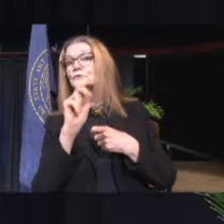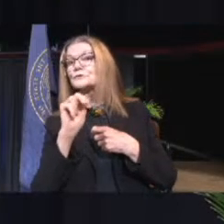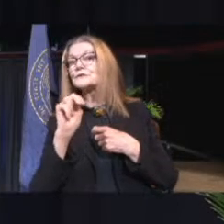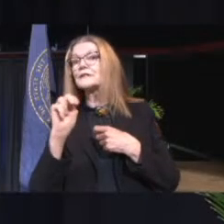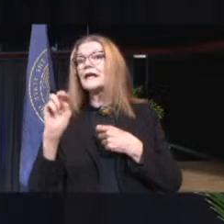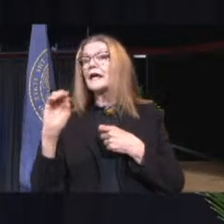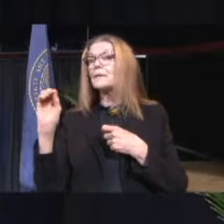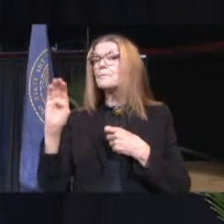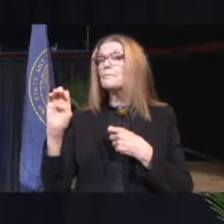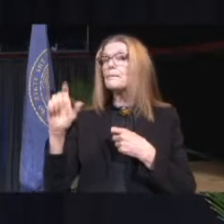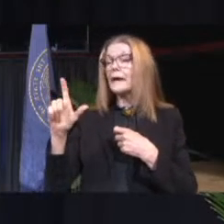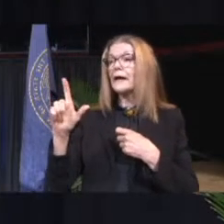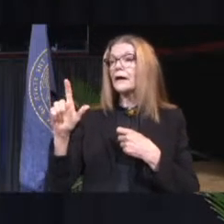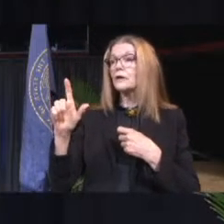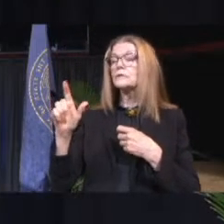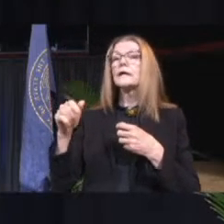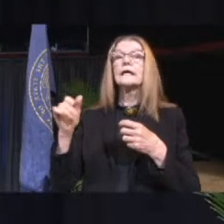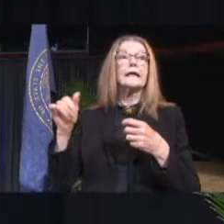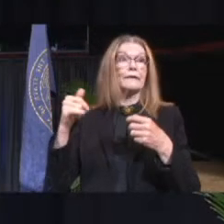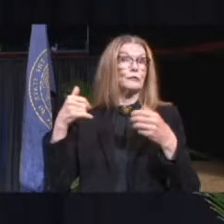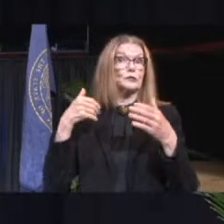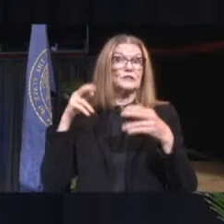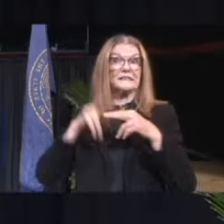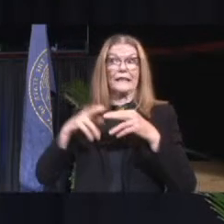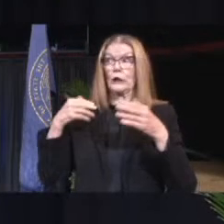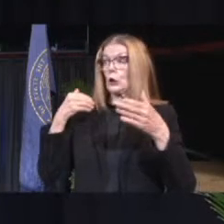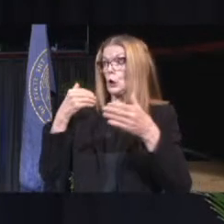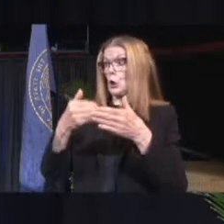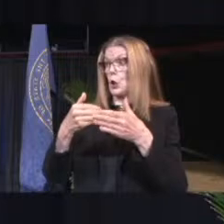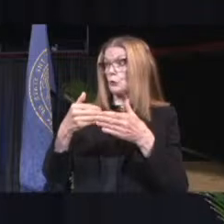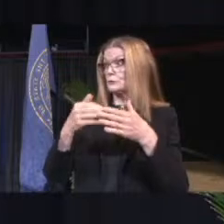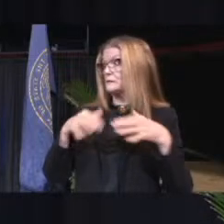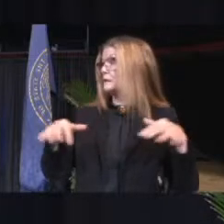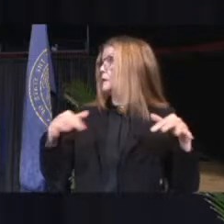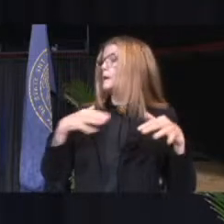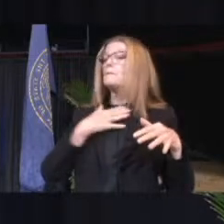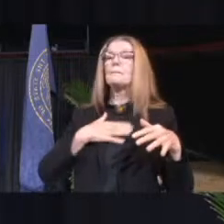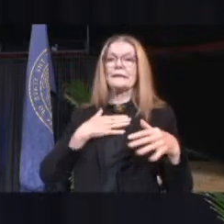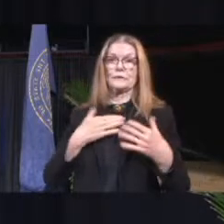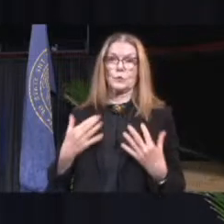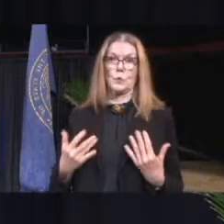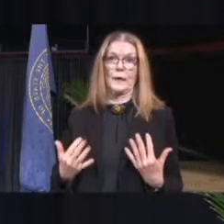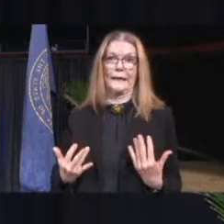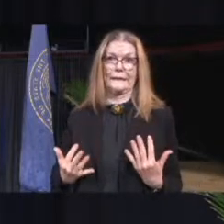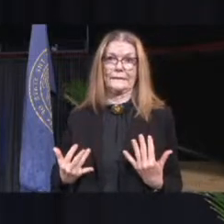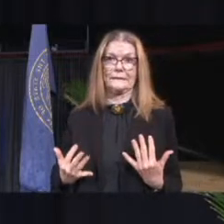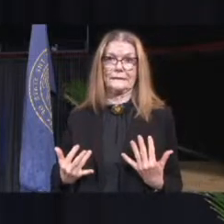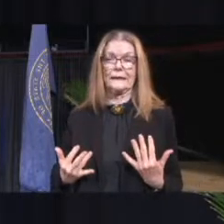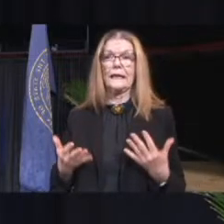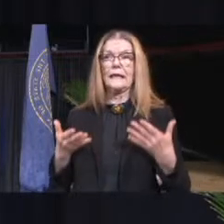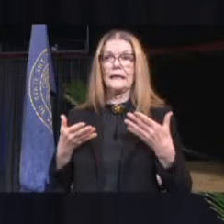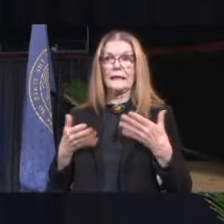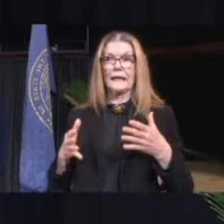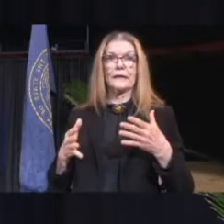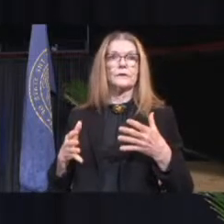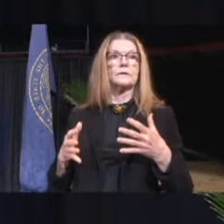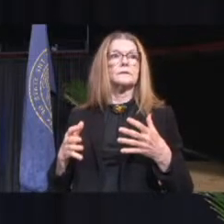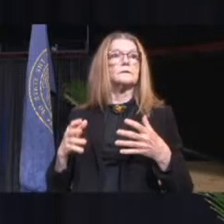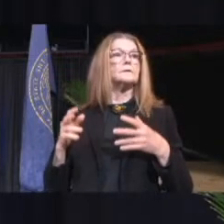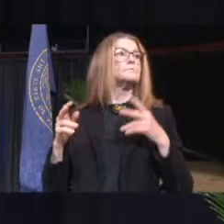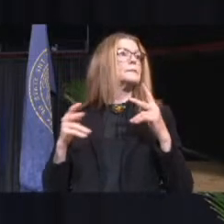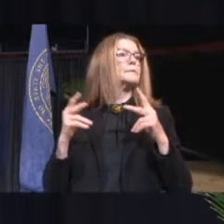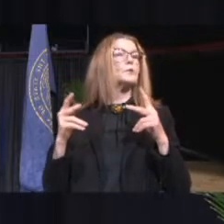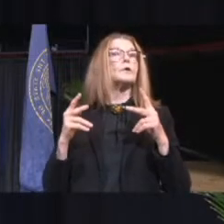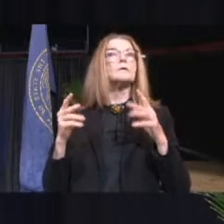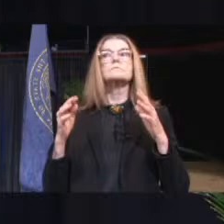Audience members, if you are seated close to the stage or on the floor, we ask you to please wait and allow those audience members